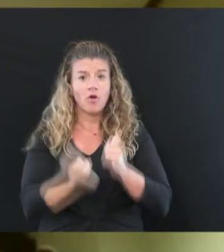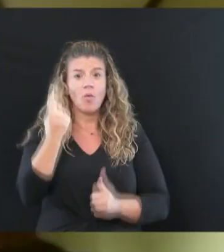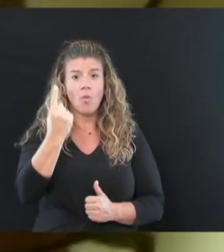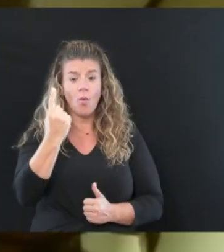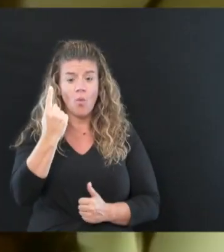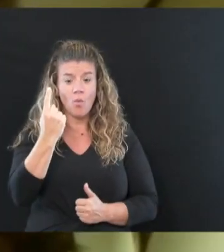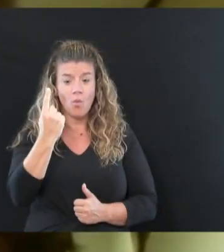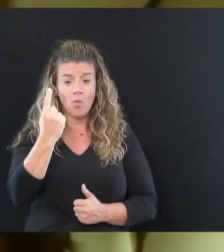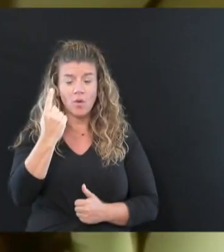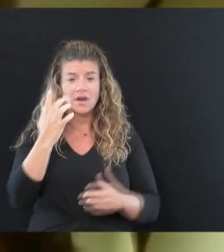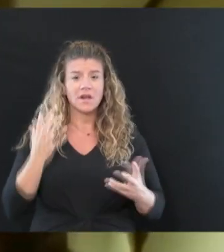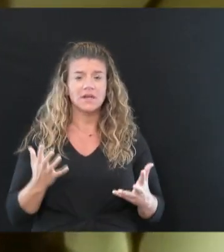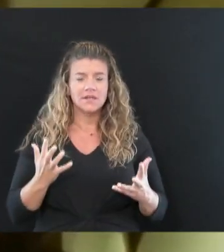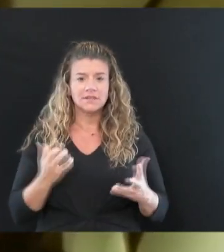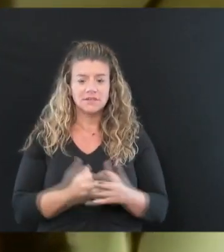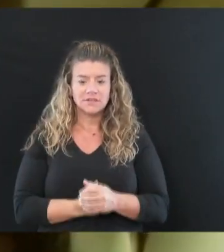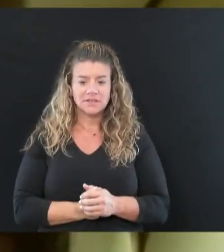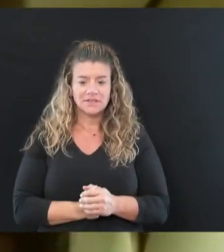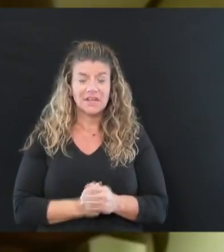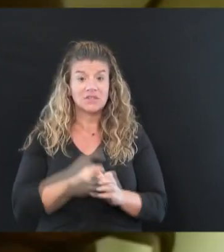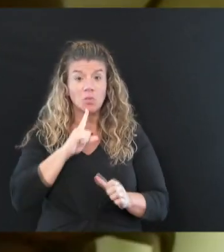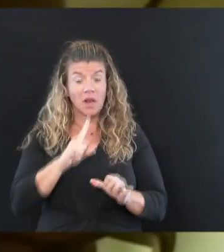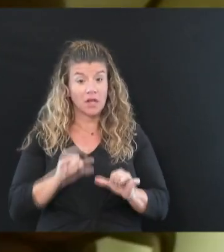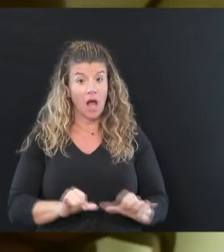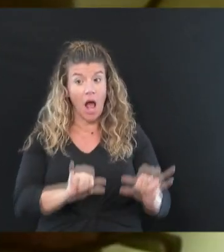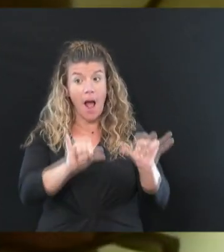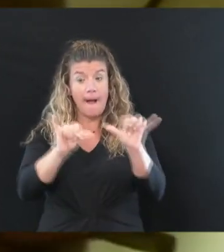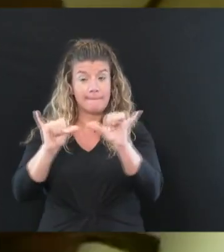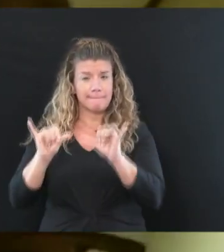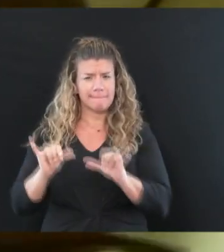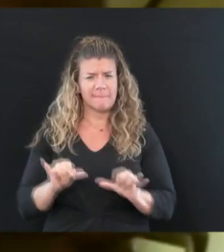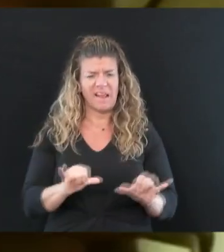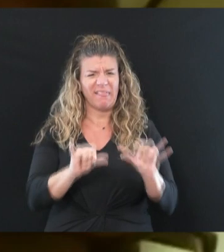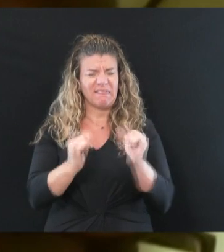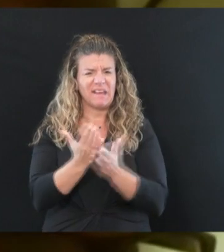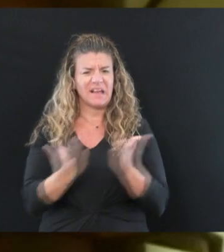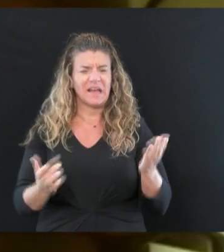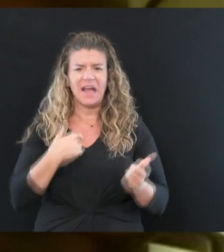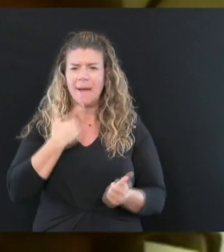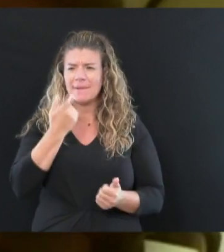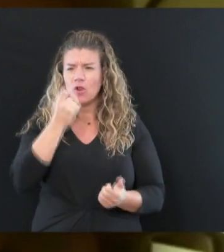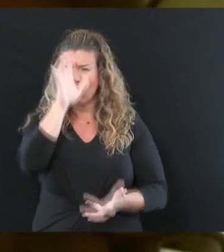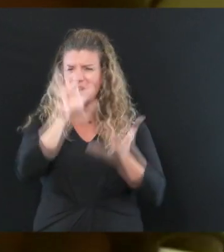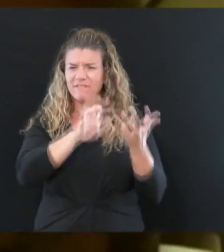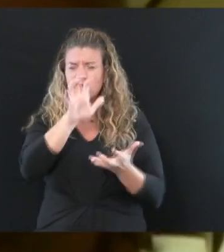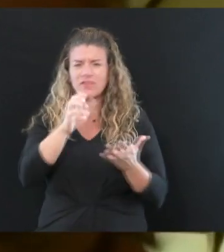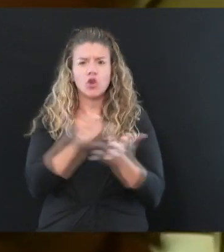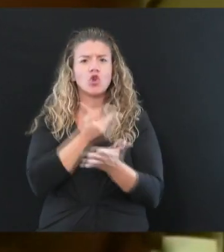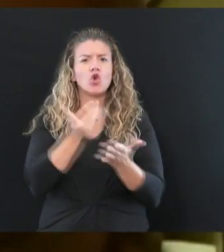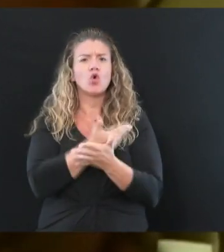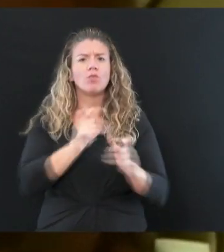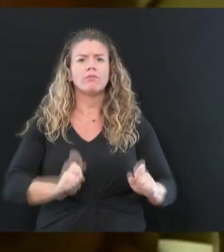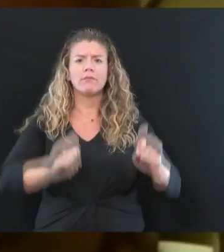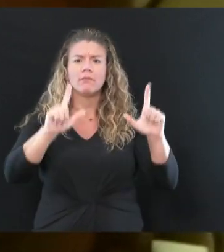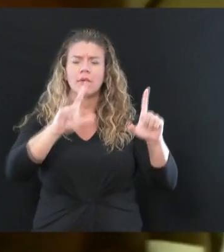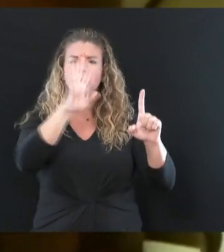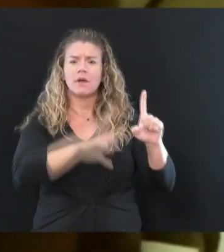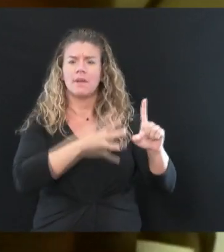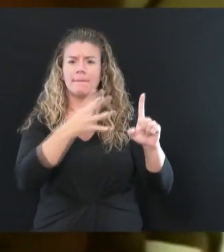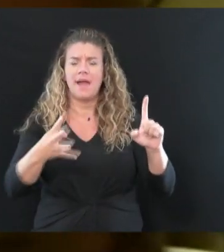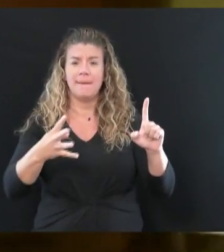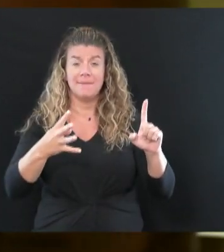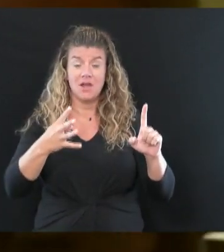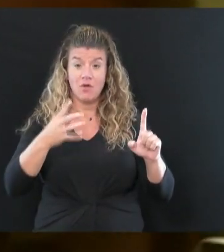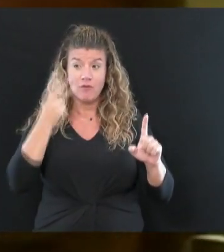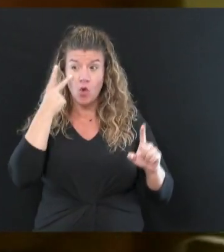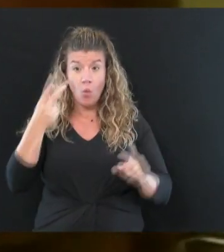as a common condition, I'm still a little confused over our new metric. According to the